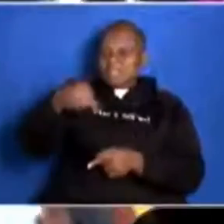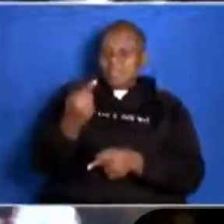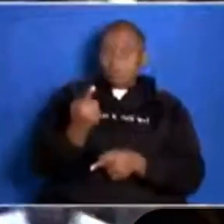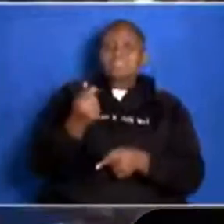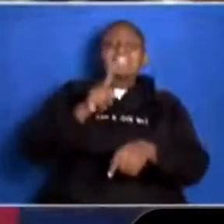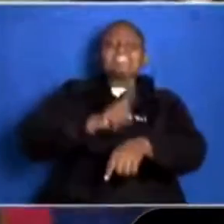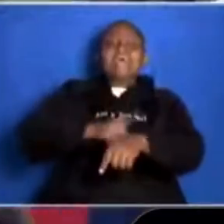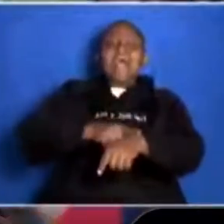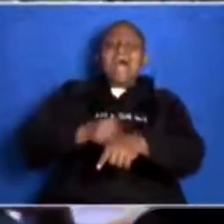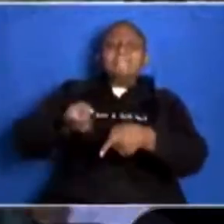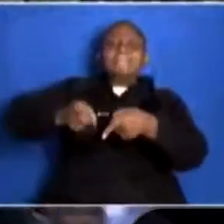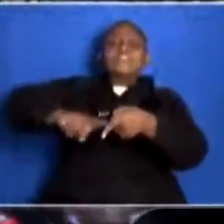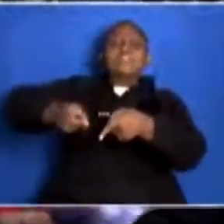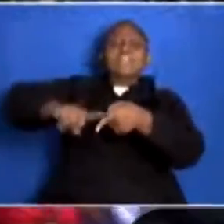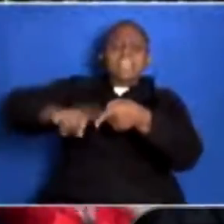multiplication?